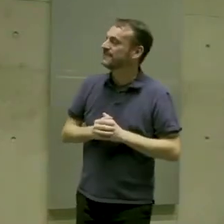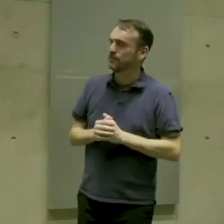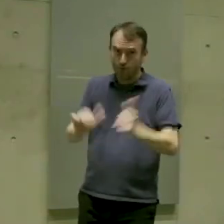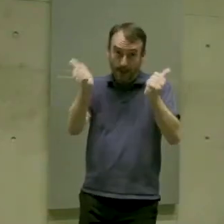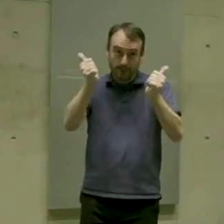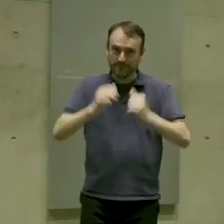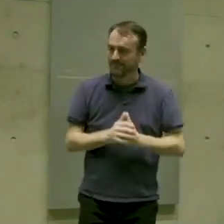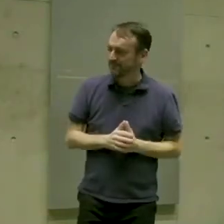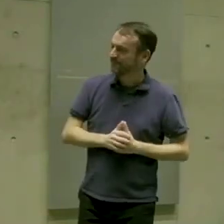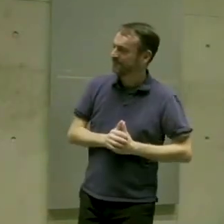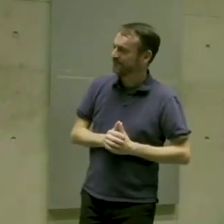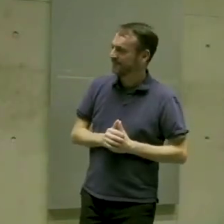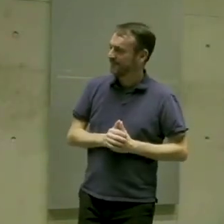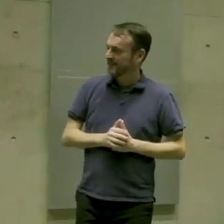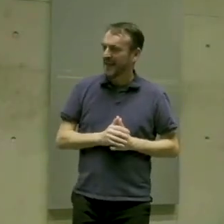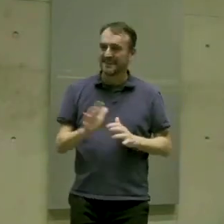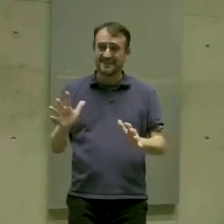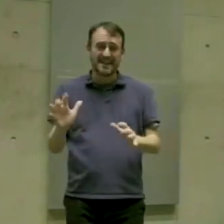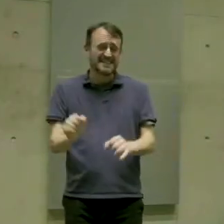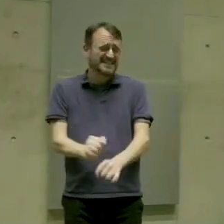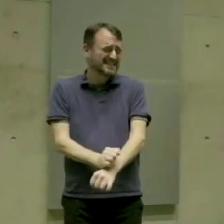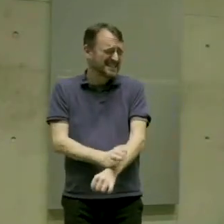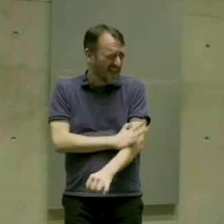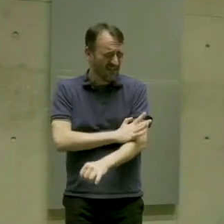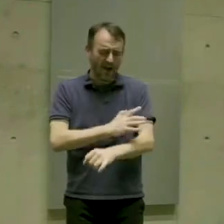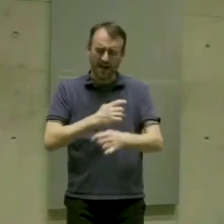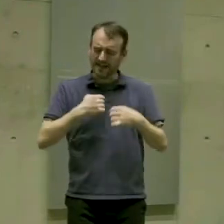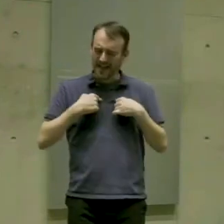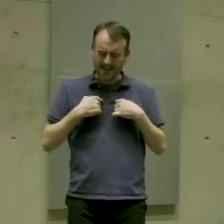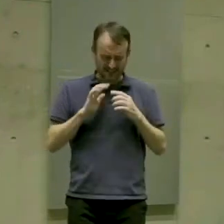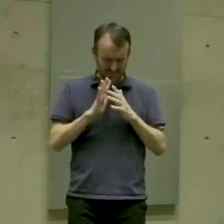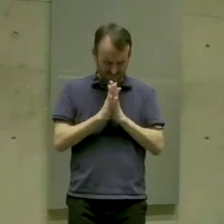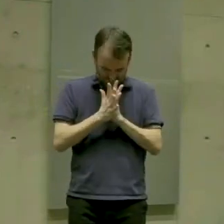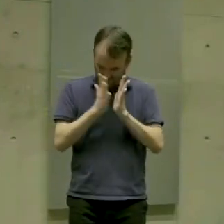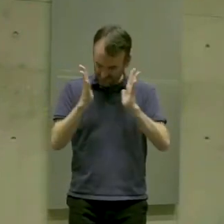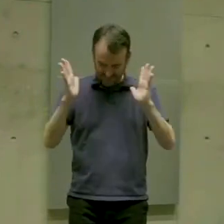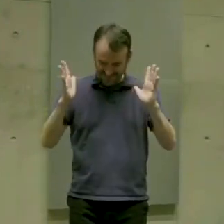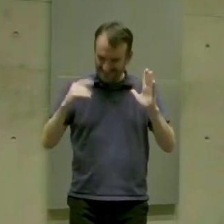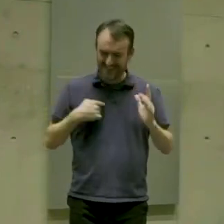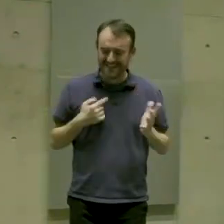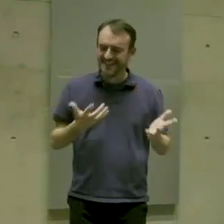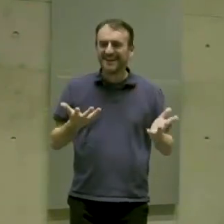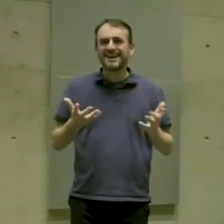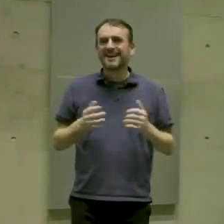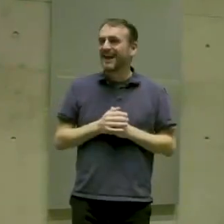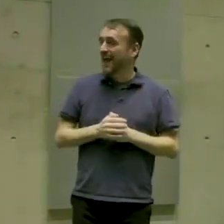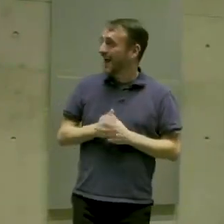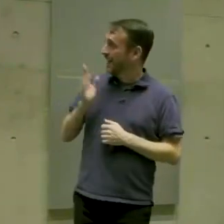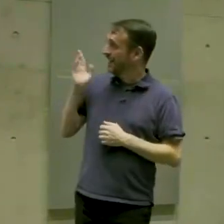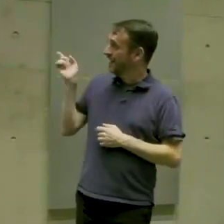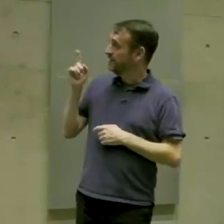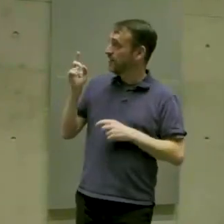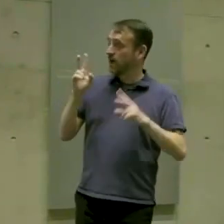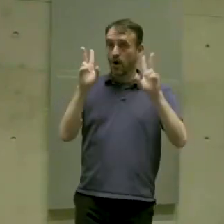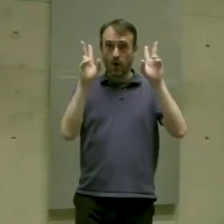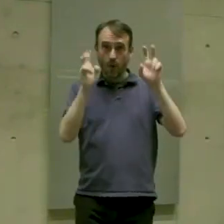It's terrifying and it's devastating. It's really important, I think. And here are some quotes